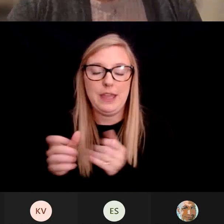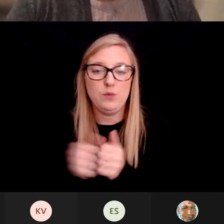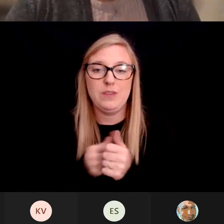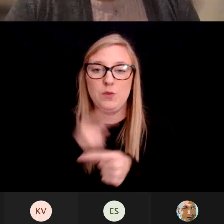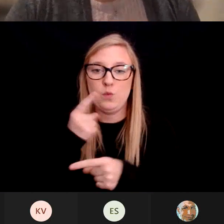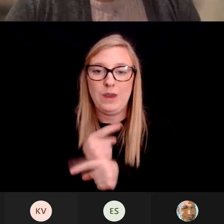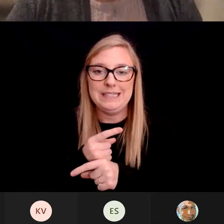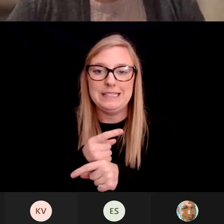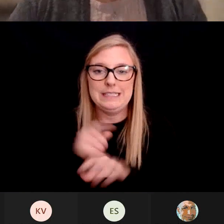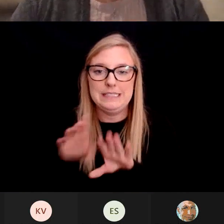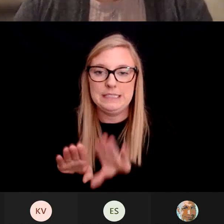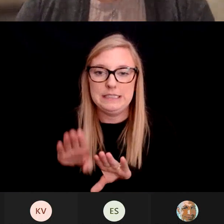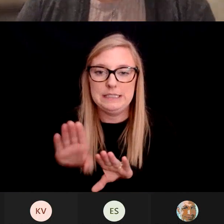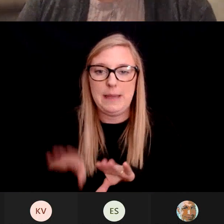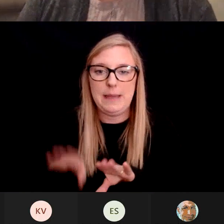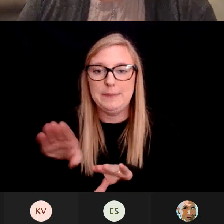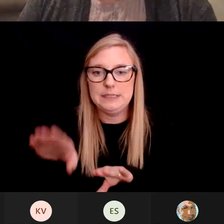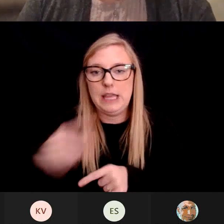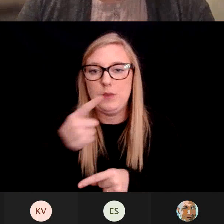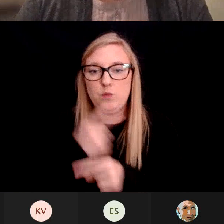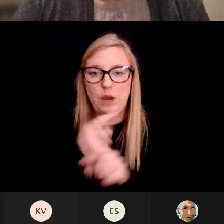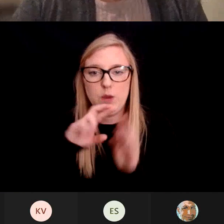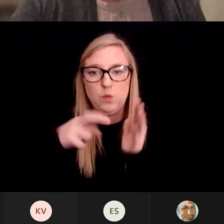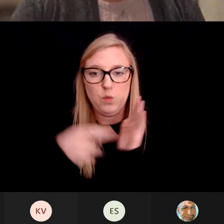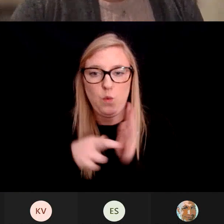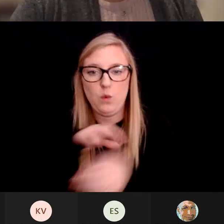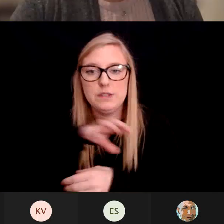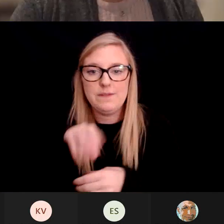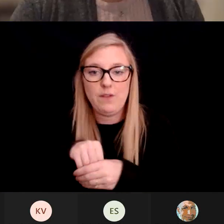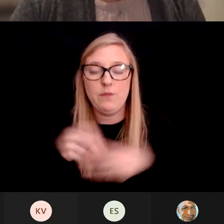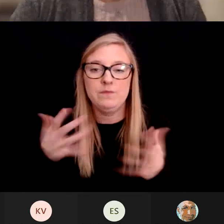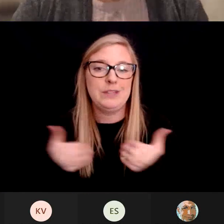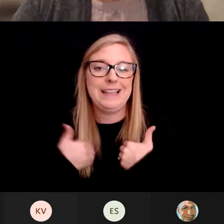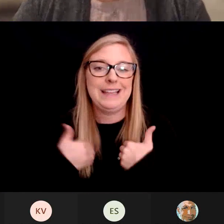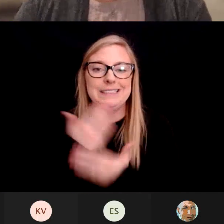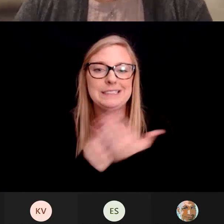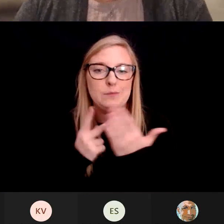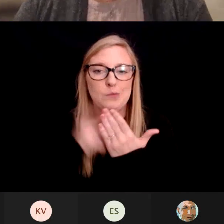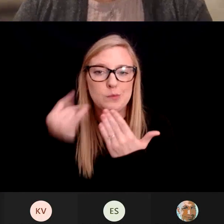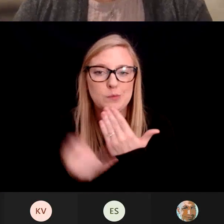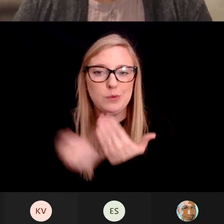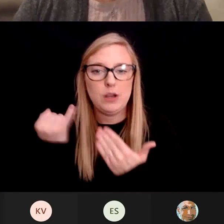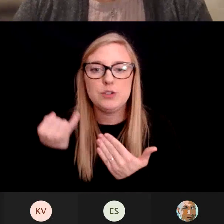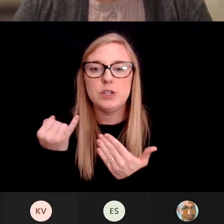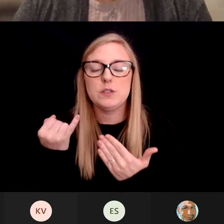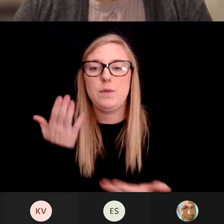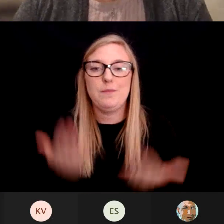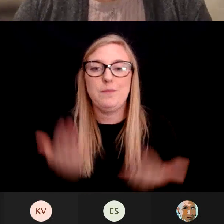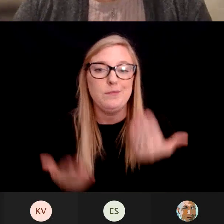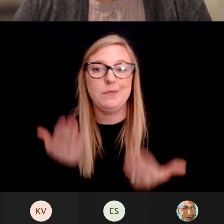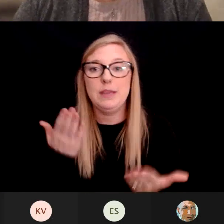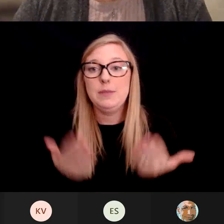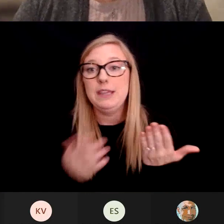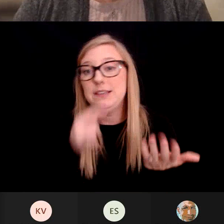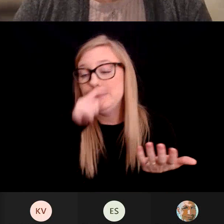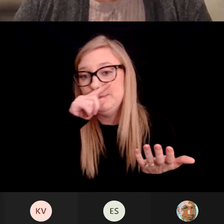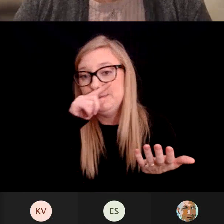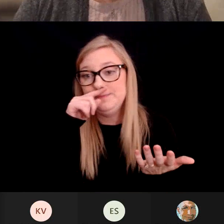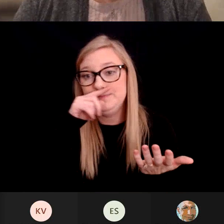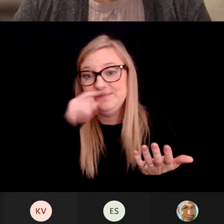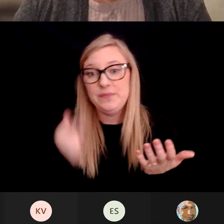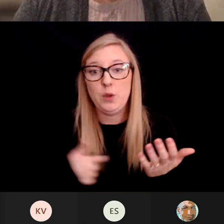roles involved. We had projects where perhaps there were we